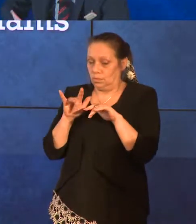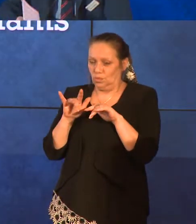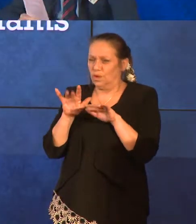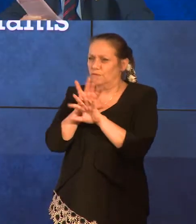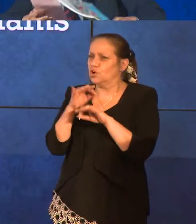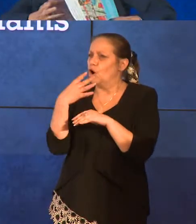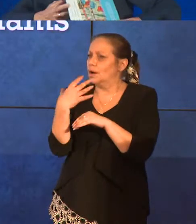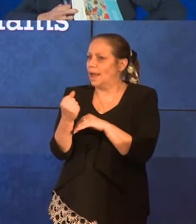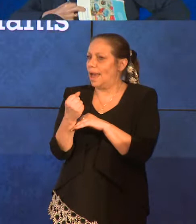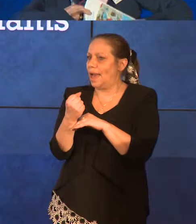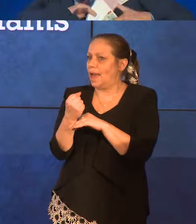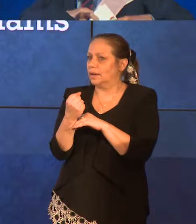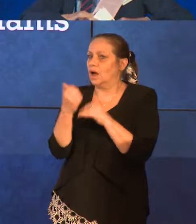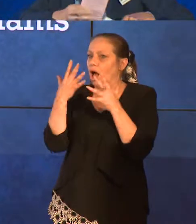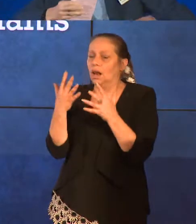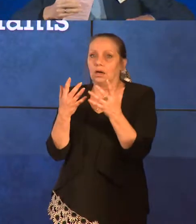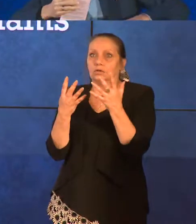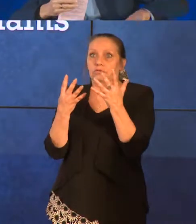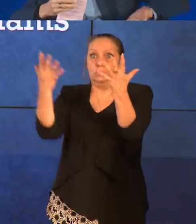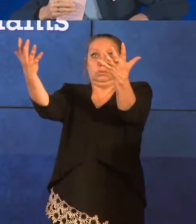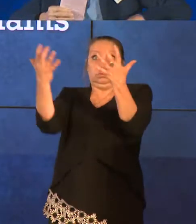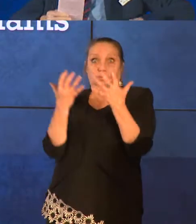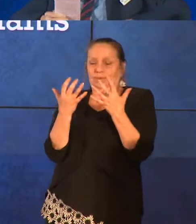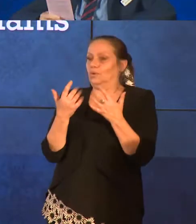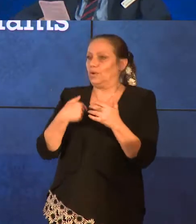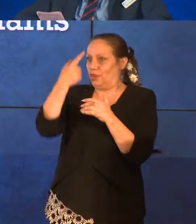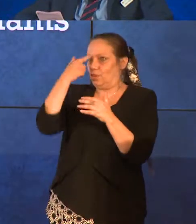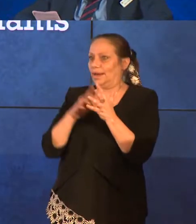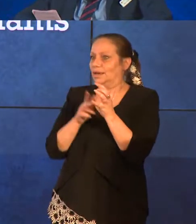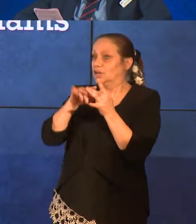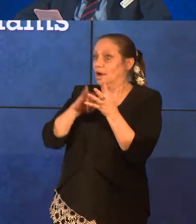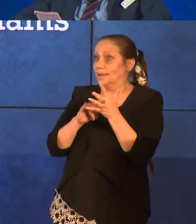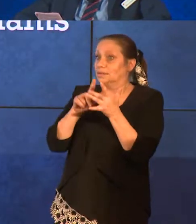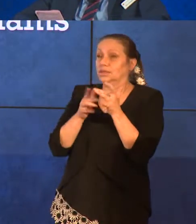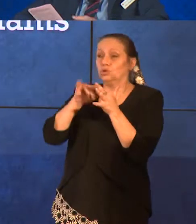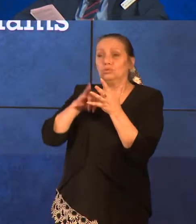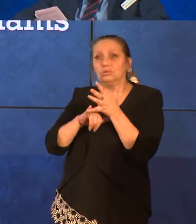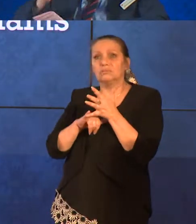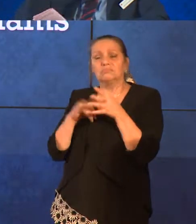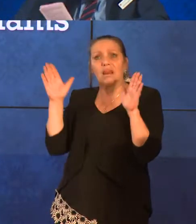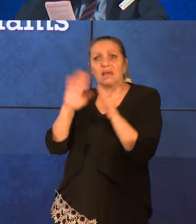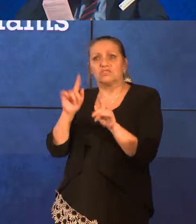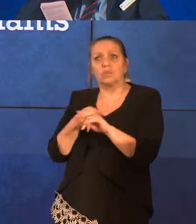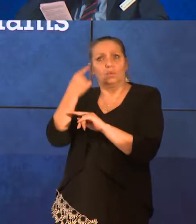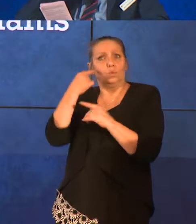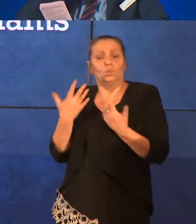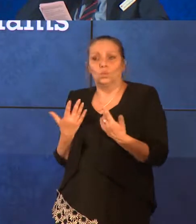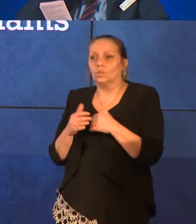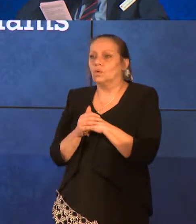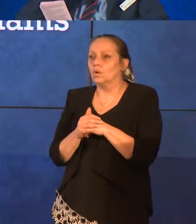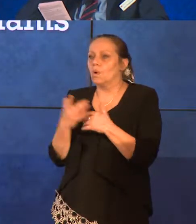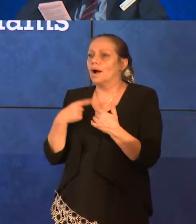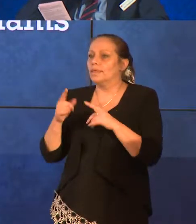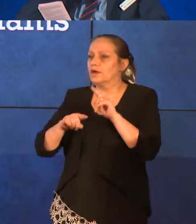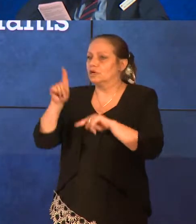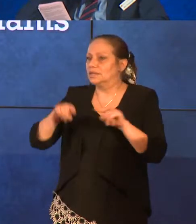sort of maybe influx that we were expecting for NDIS issues, and a lot of that I think is because there's kind of a range of